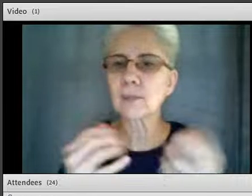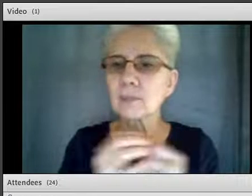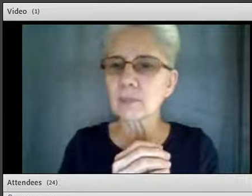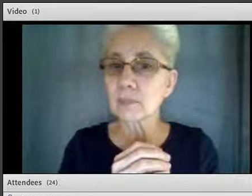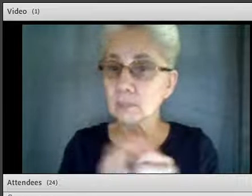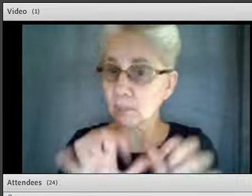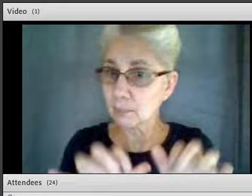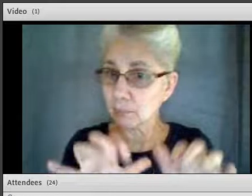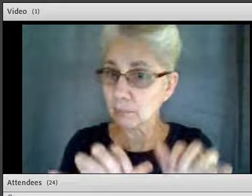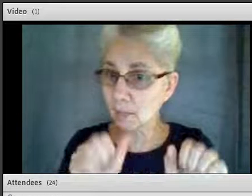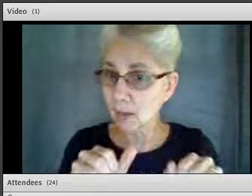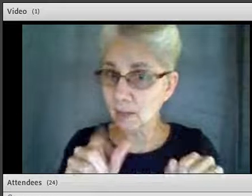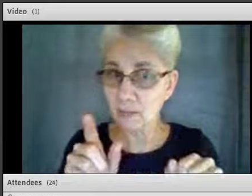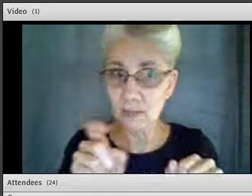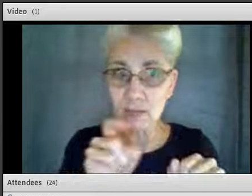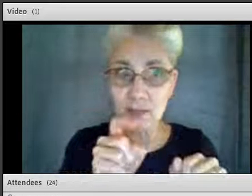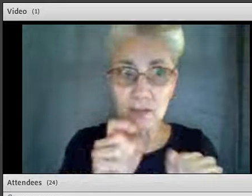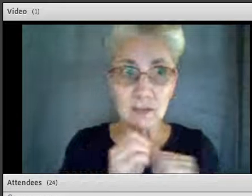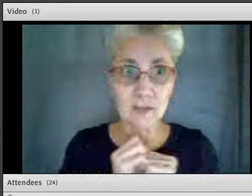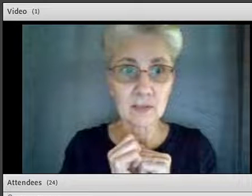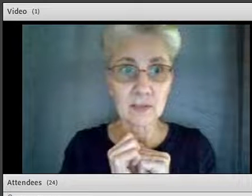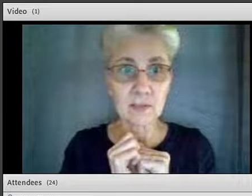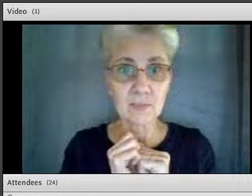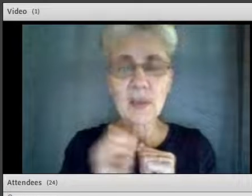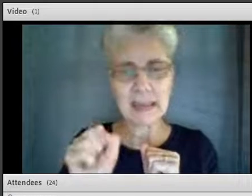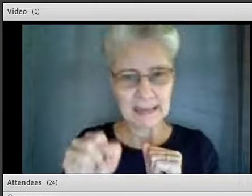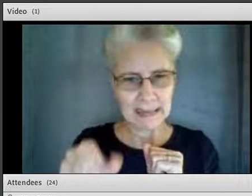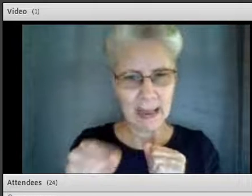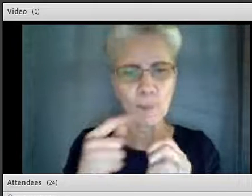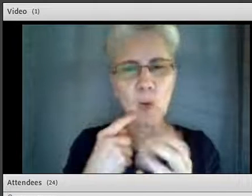Yep, Otto, we're going to get into that as well, definitely,